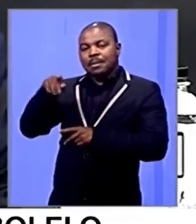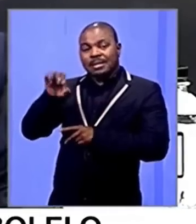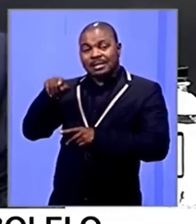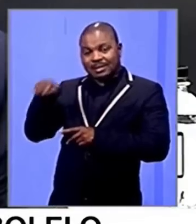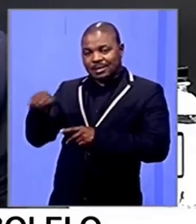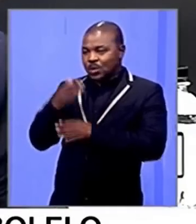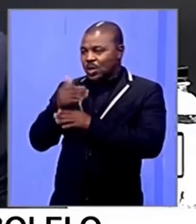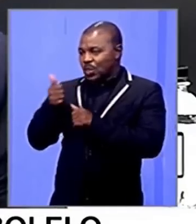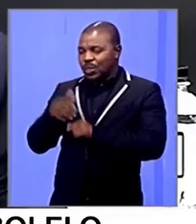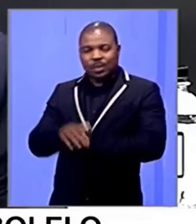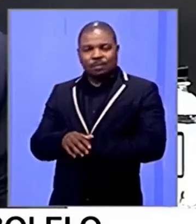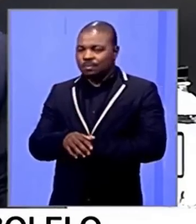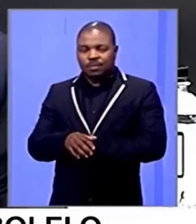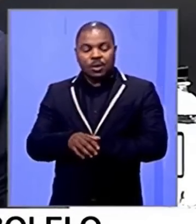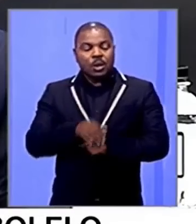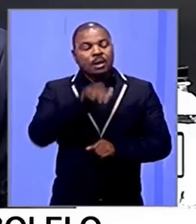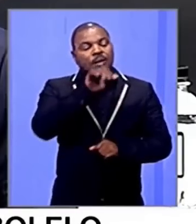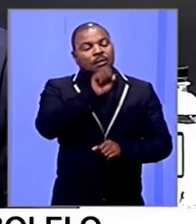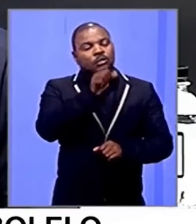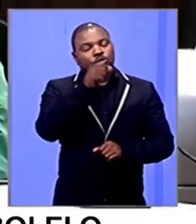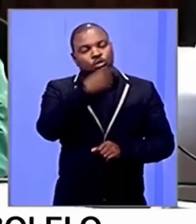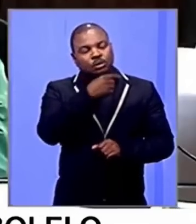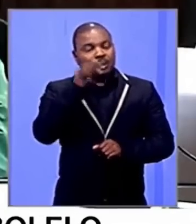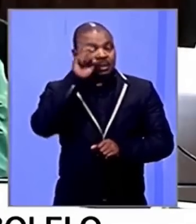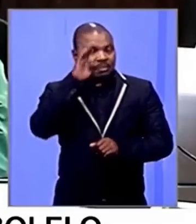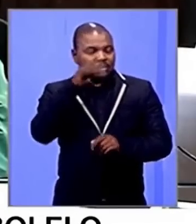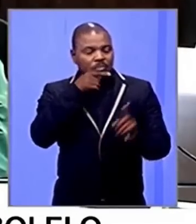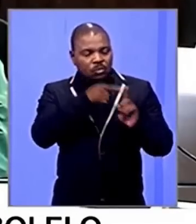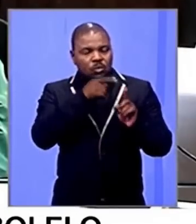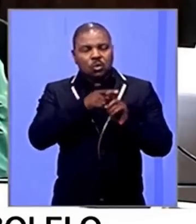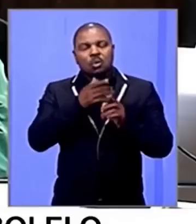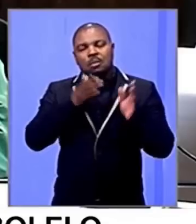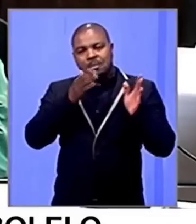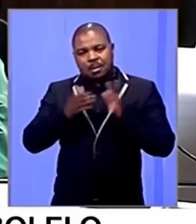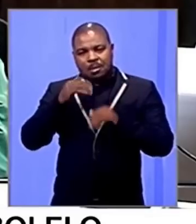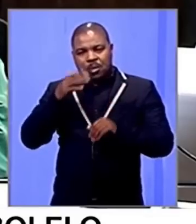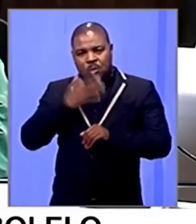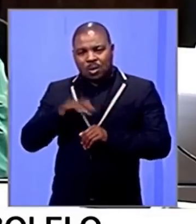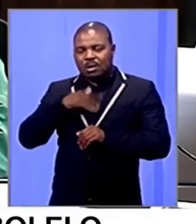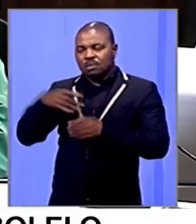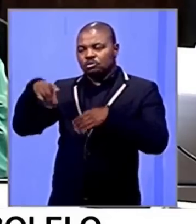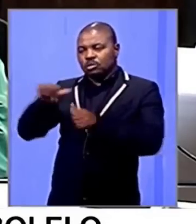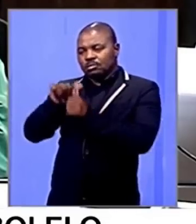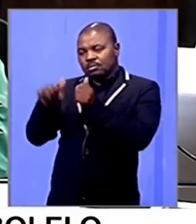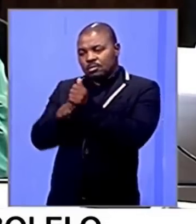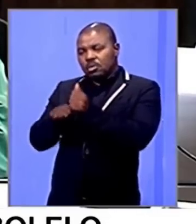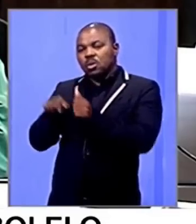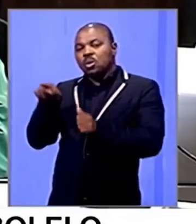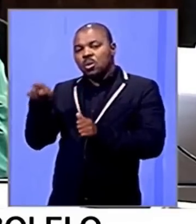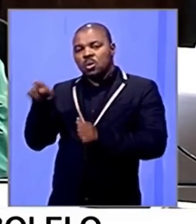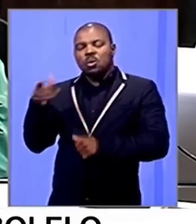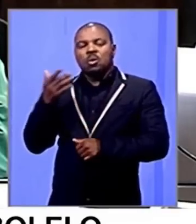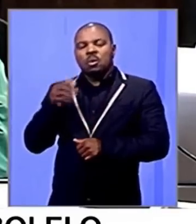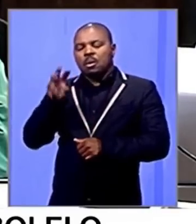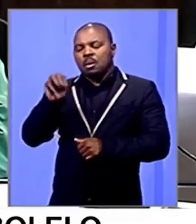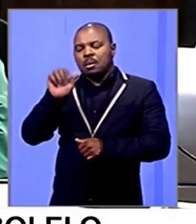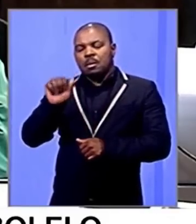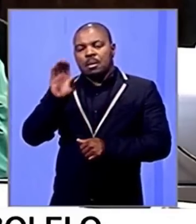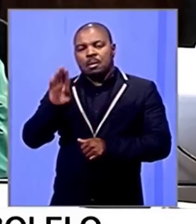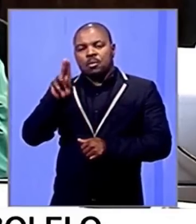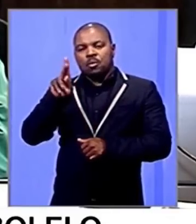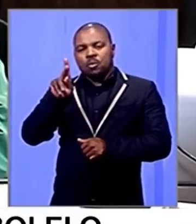wa ANC Fikile Mbalula o simolotse thulaganyo ya go busetsa motlatsa modulasetilo wa maloba mo profenseng Mike Mabuyakhulu go thusa